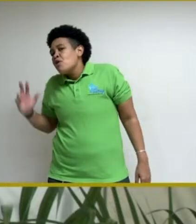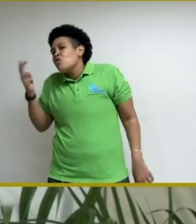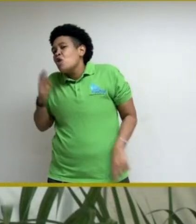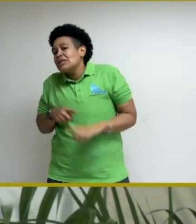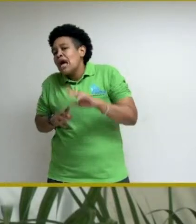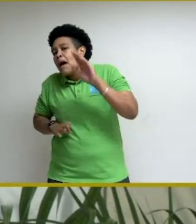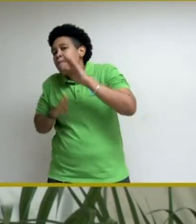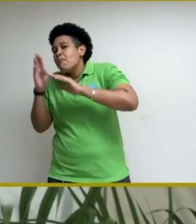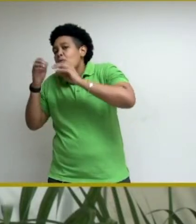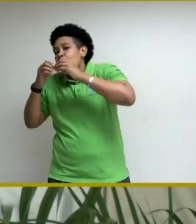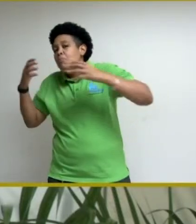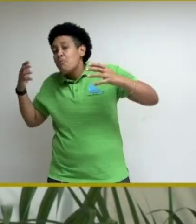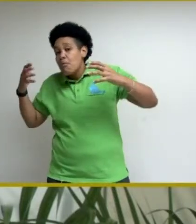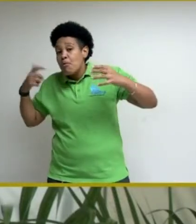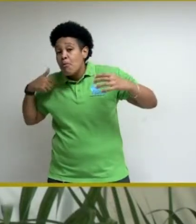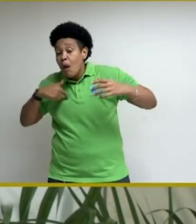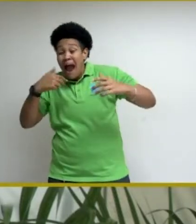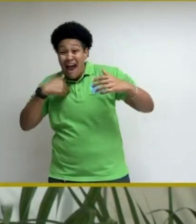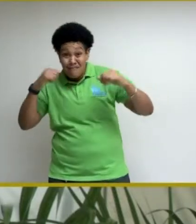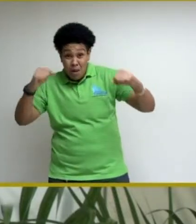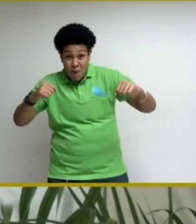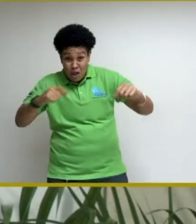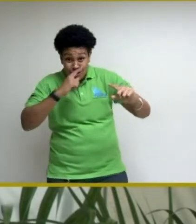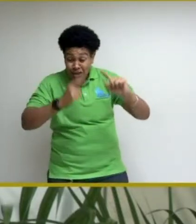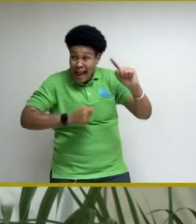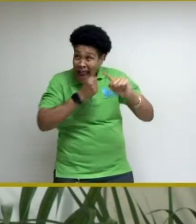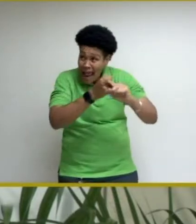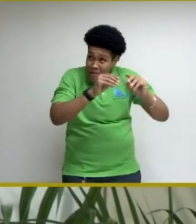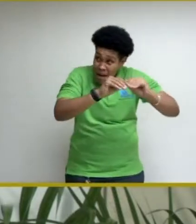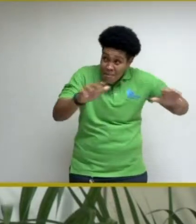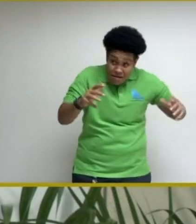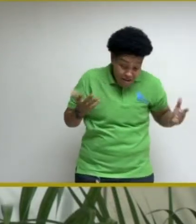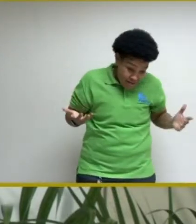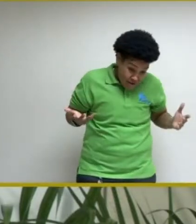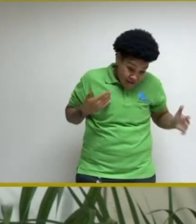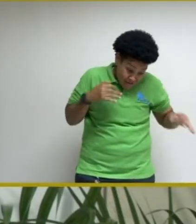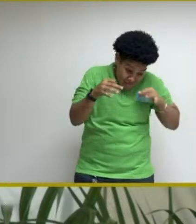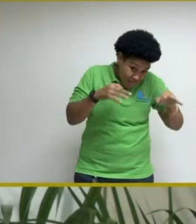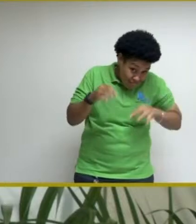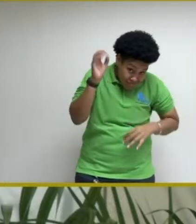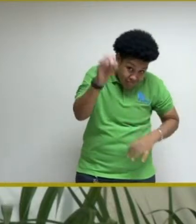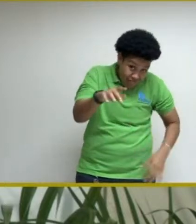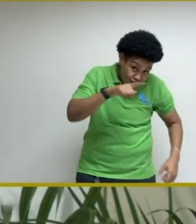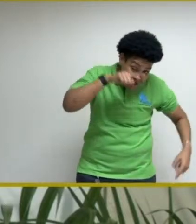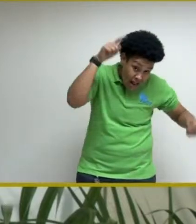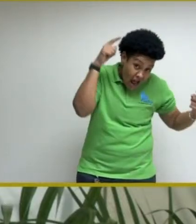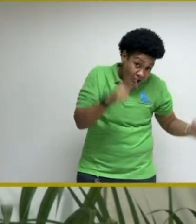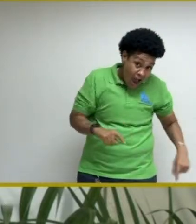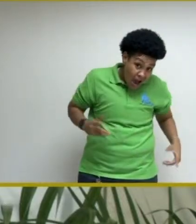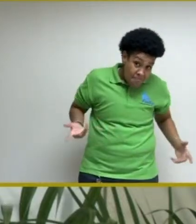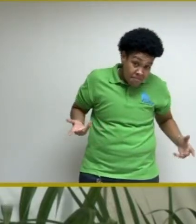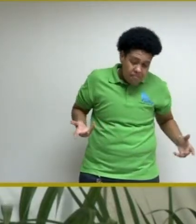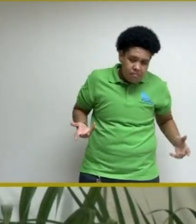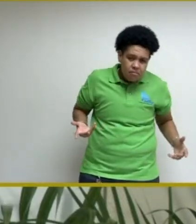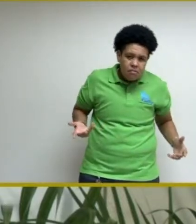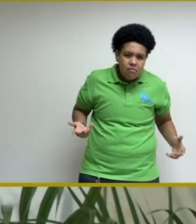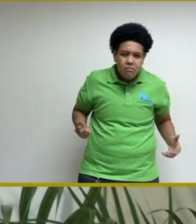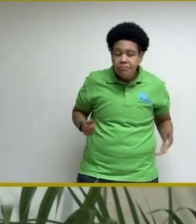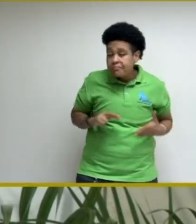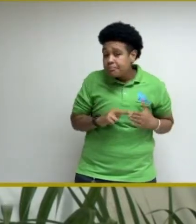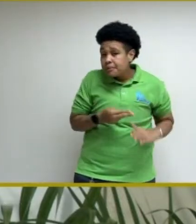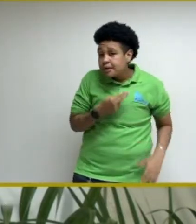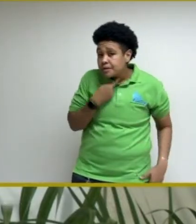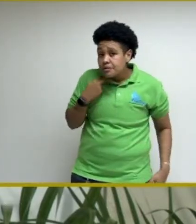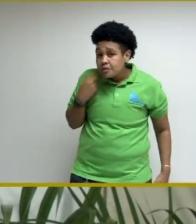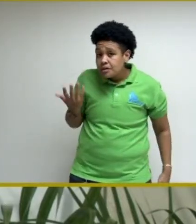we have the potential of this kind of impact that I have laid out for you happening, then we run the risk